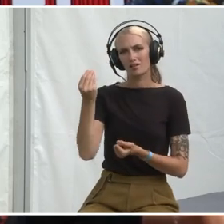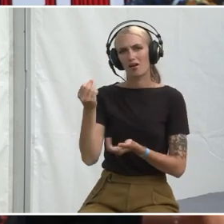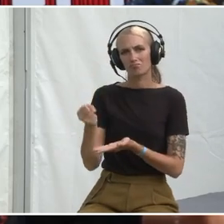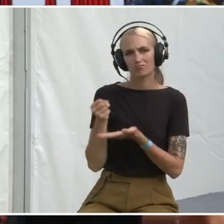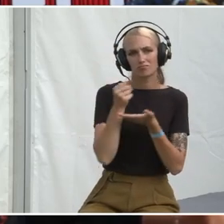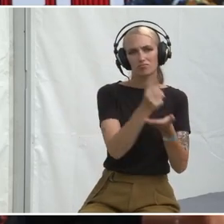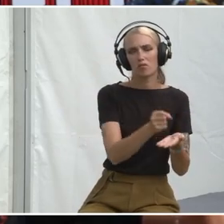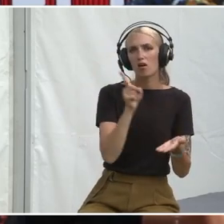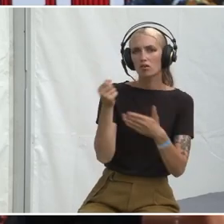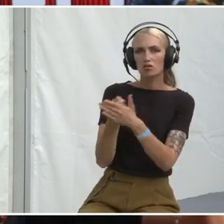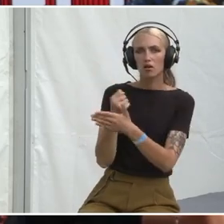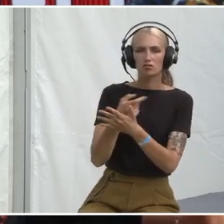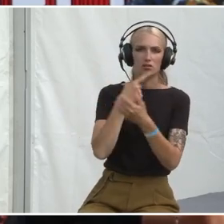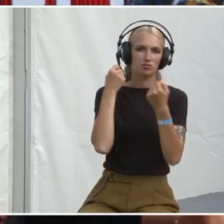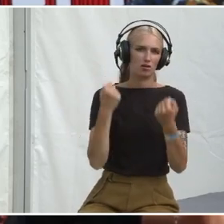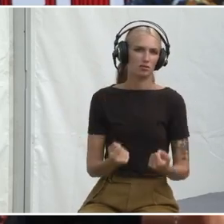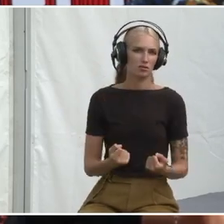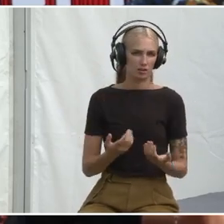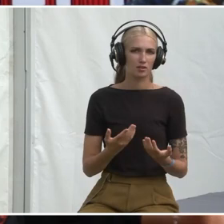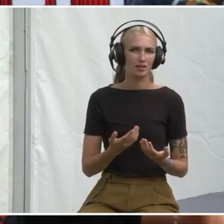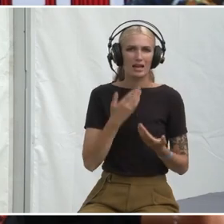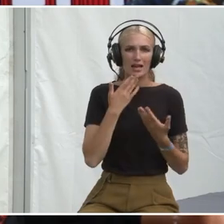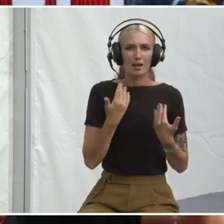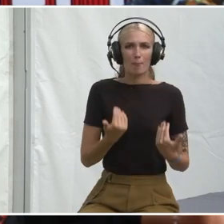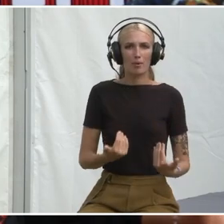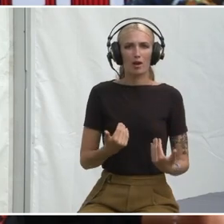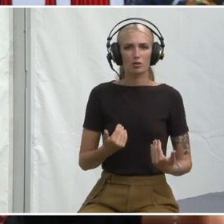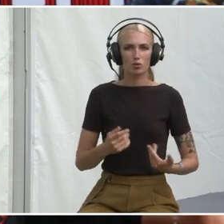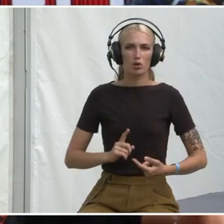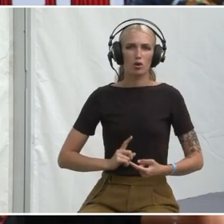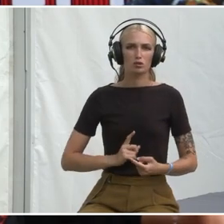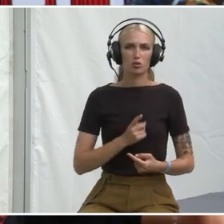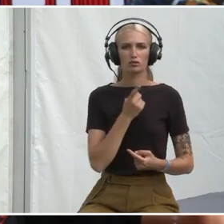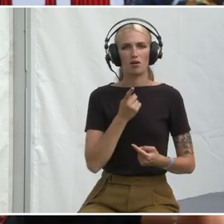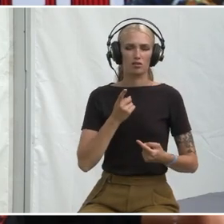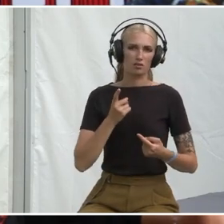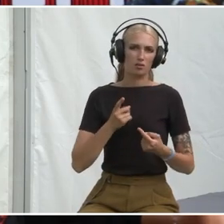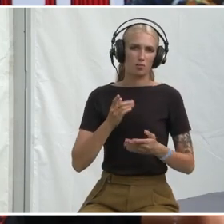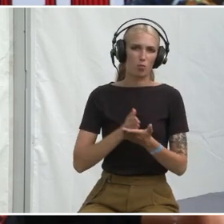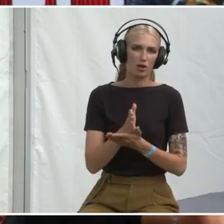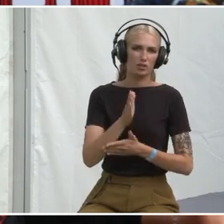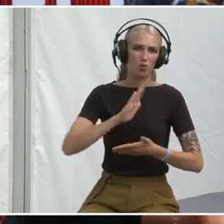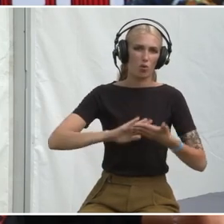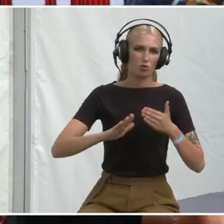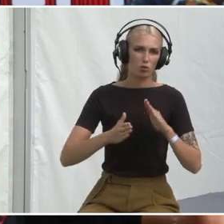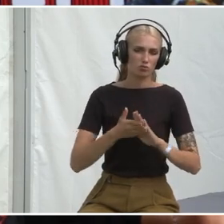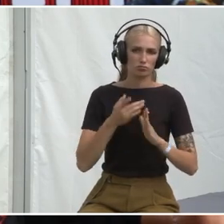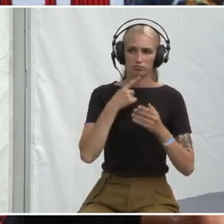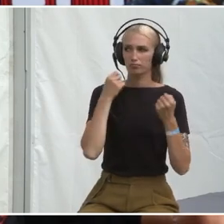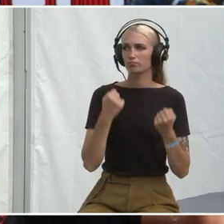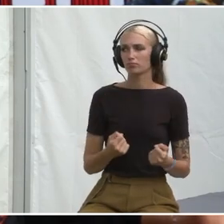these grants. So I feel like the socio-economical situation actually is also the biggest stressor. Thanks, Katariina.